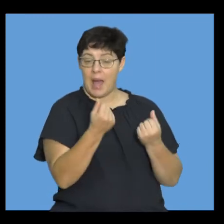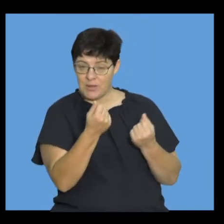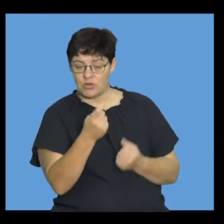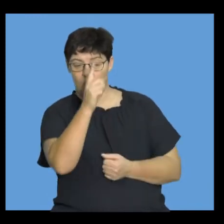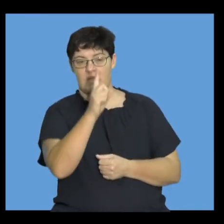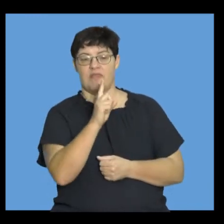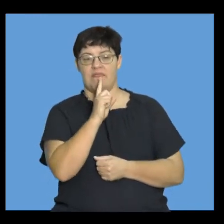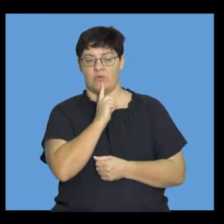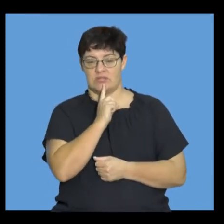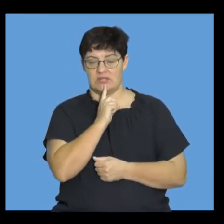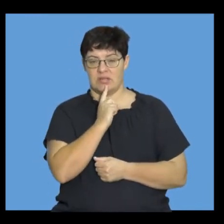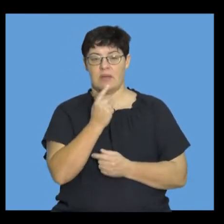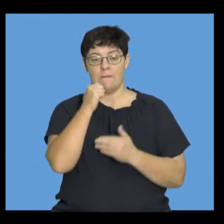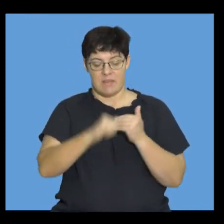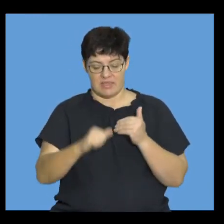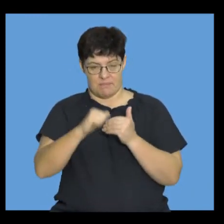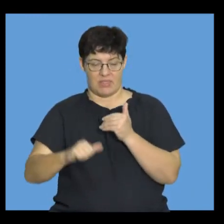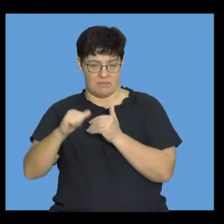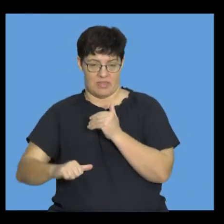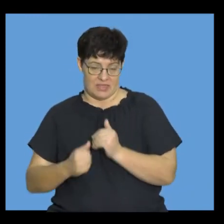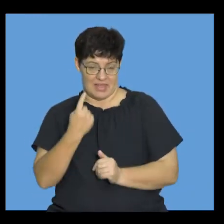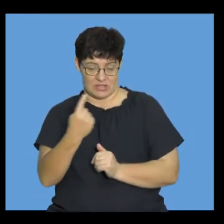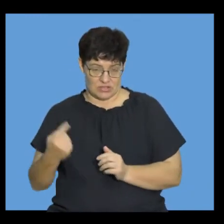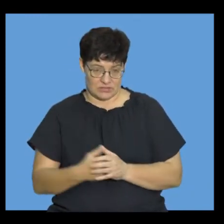each month for own use. Watch this here.